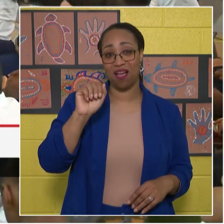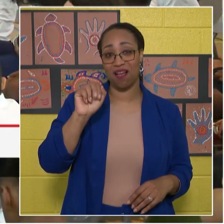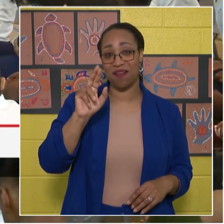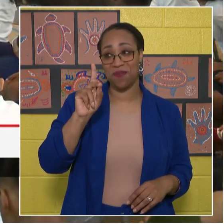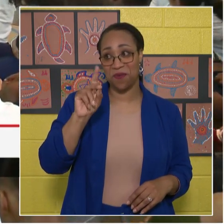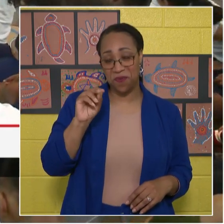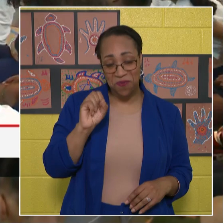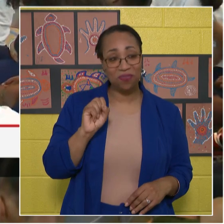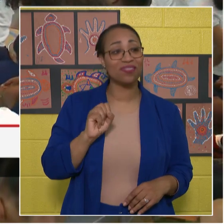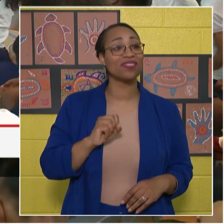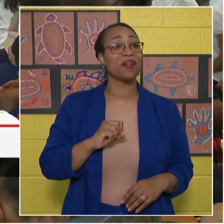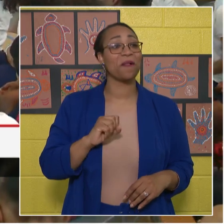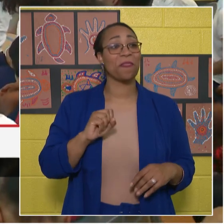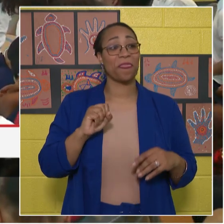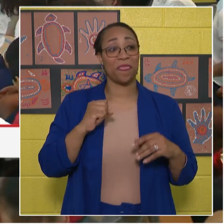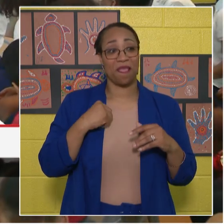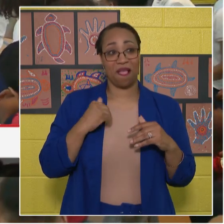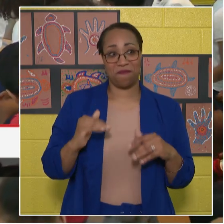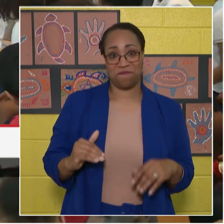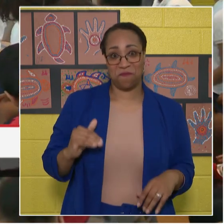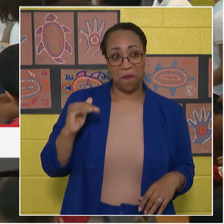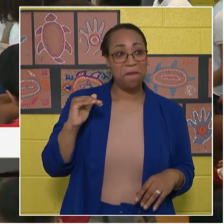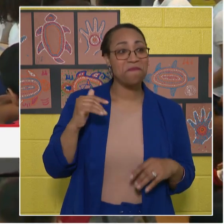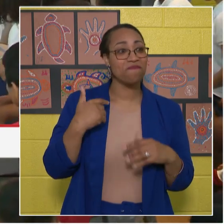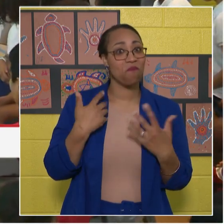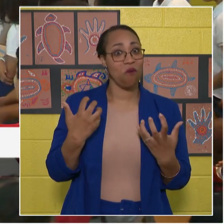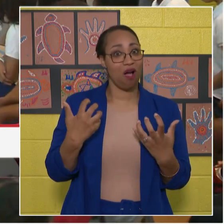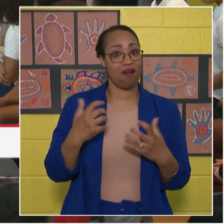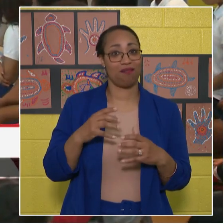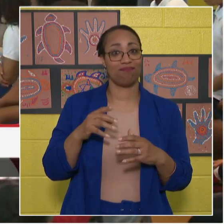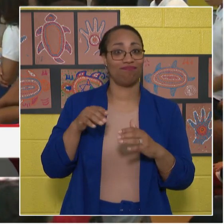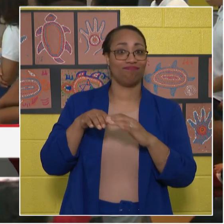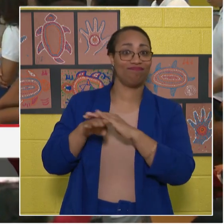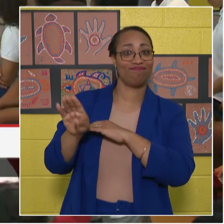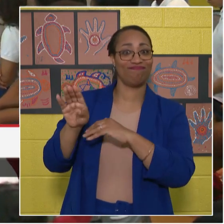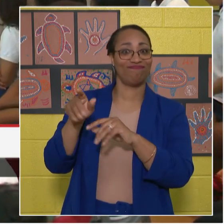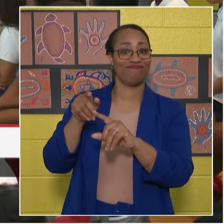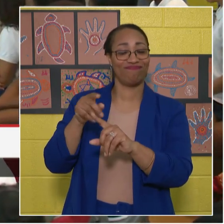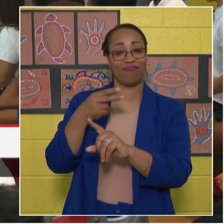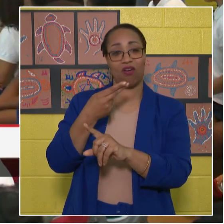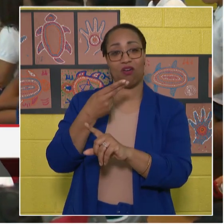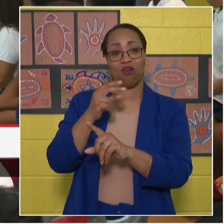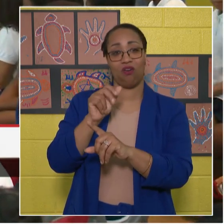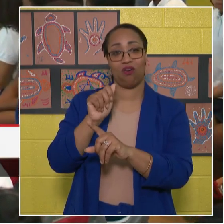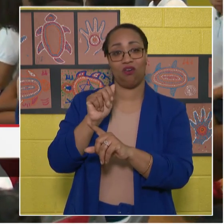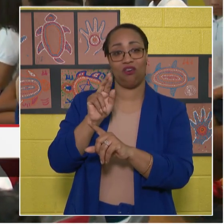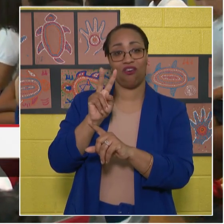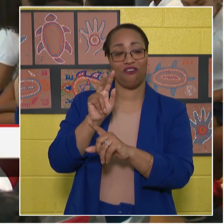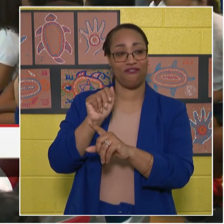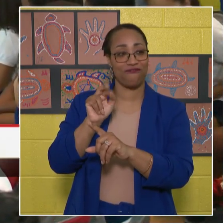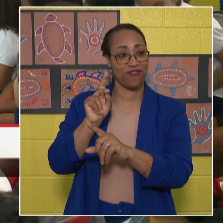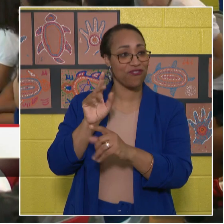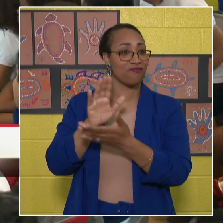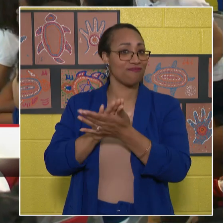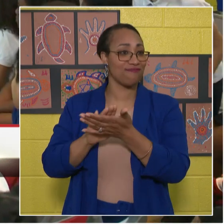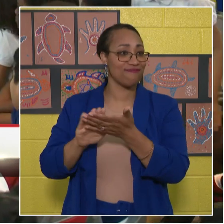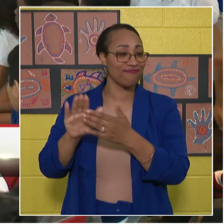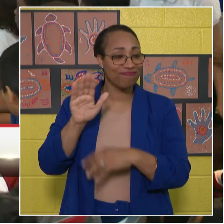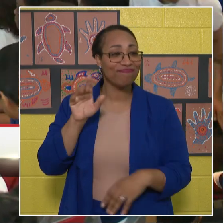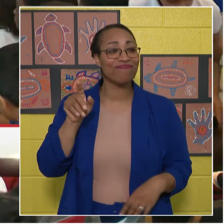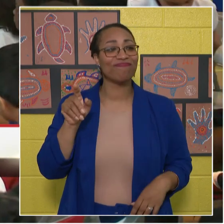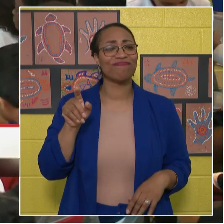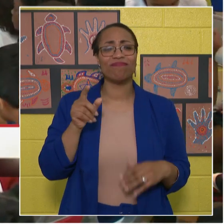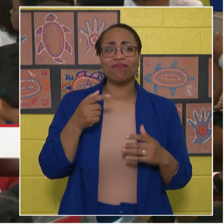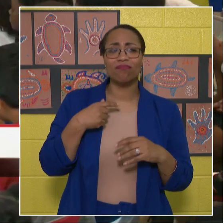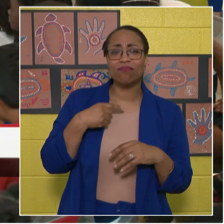interested in going to Harvard University. Okay. So I would like to ask you the question, what college did you go to? And to get into that college, did you